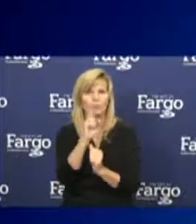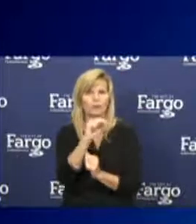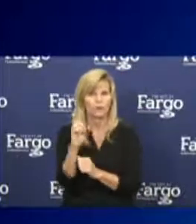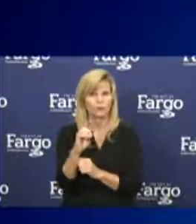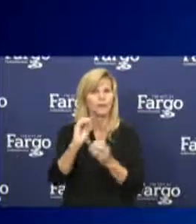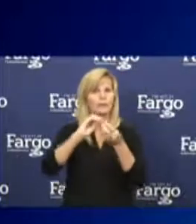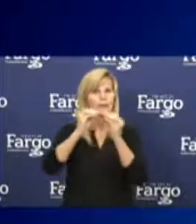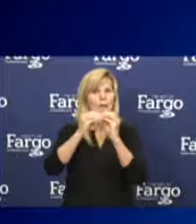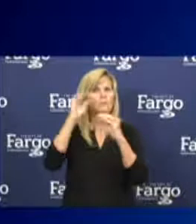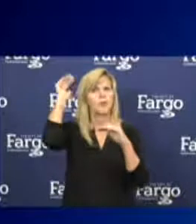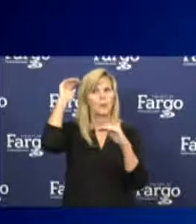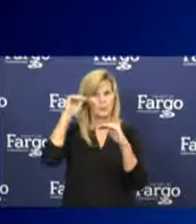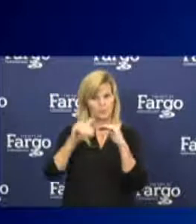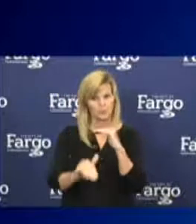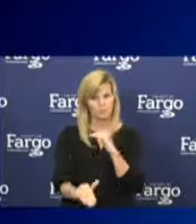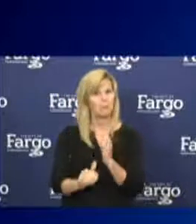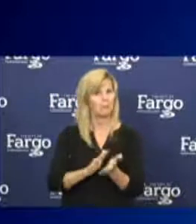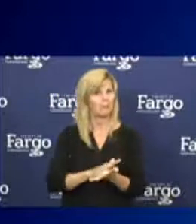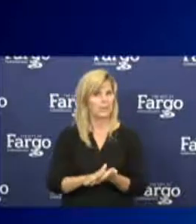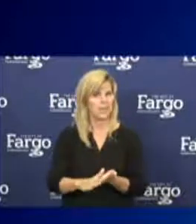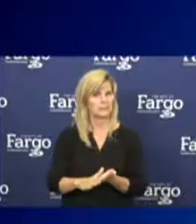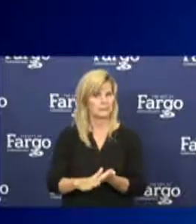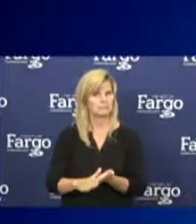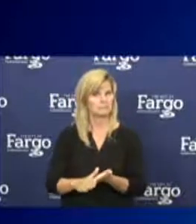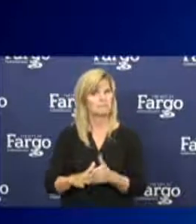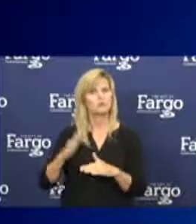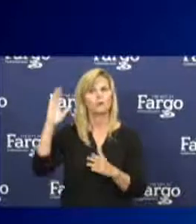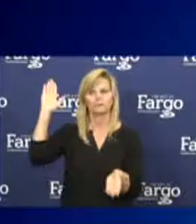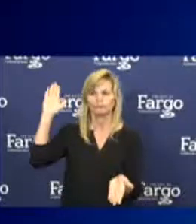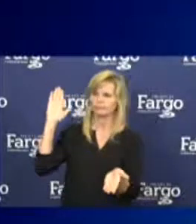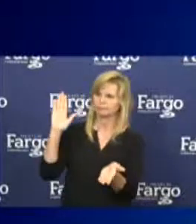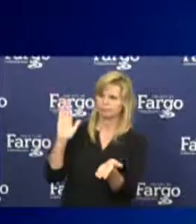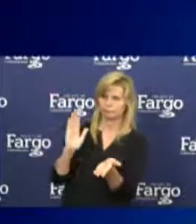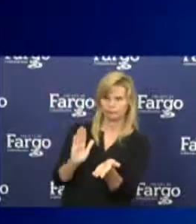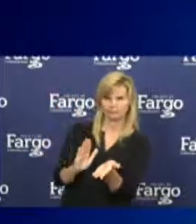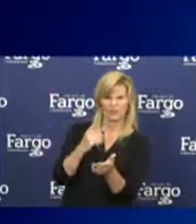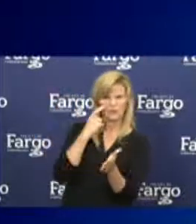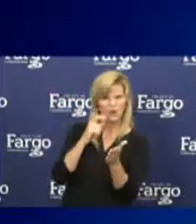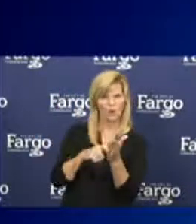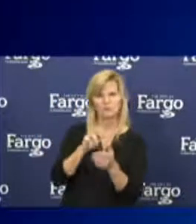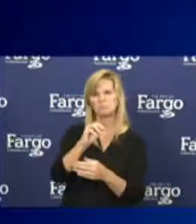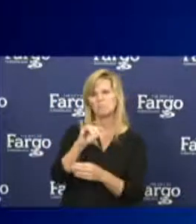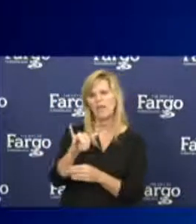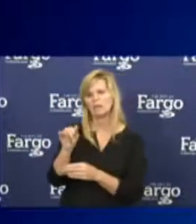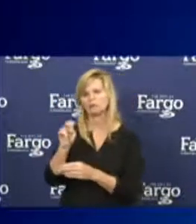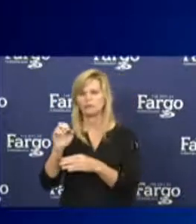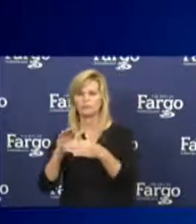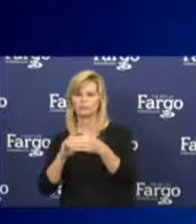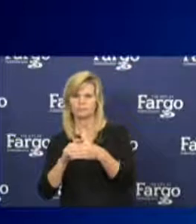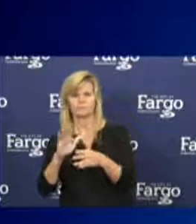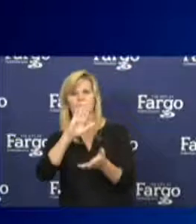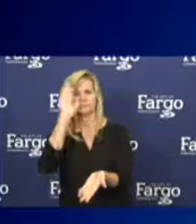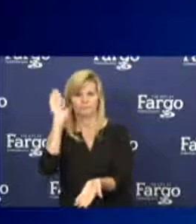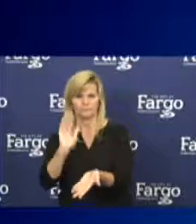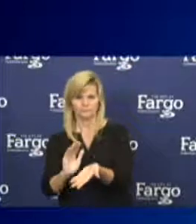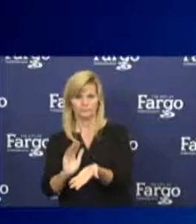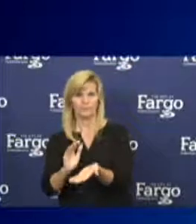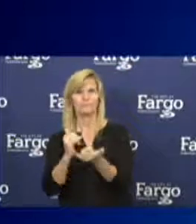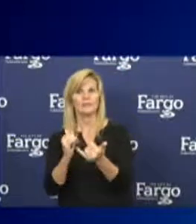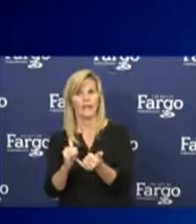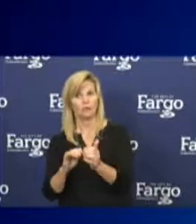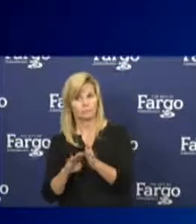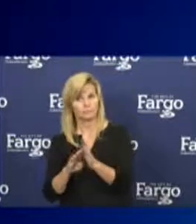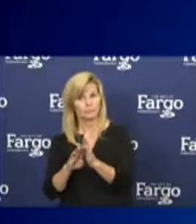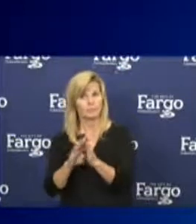fell very nicely here kind of in late May, early June. But things are starting to tick